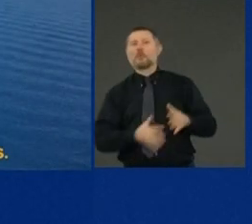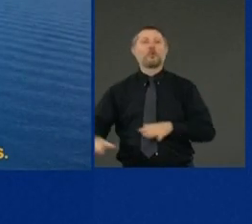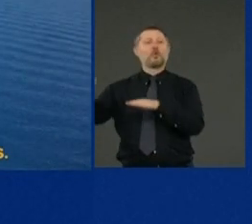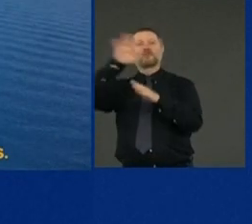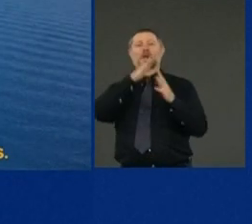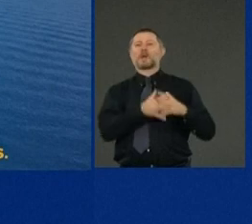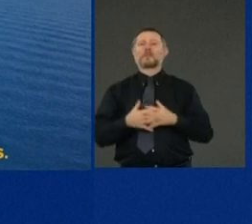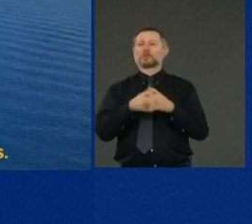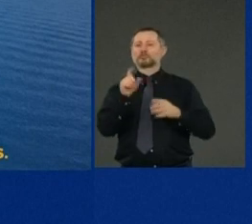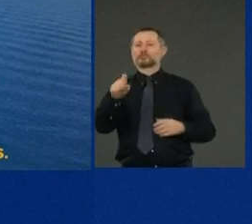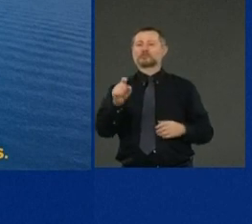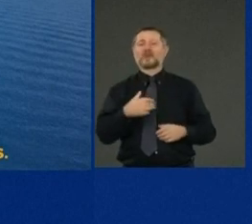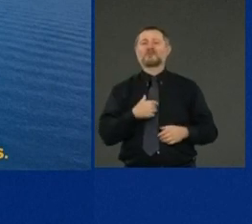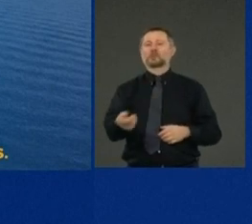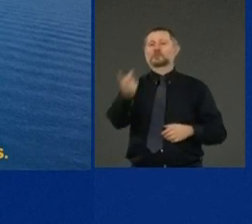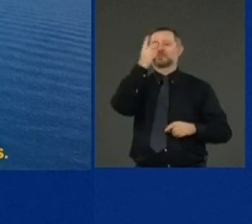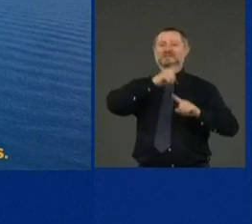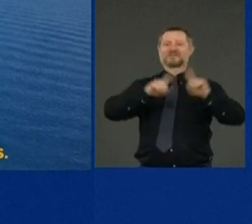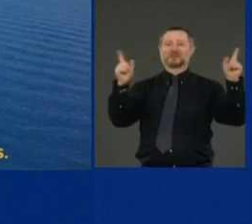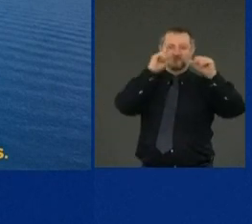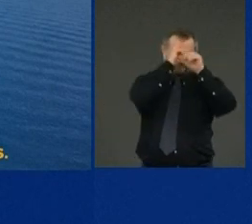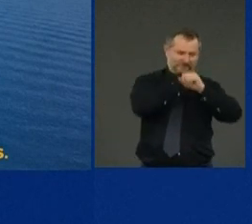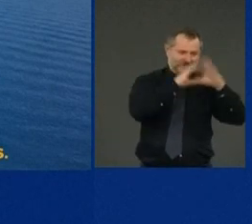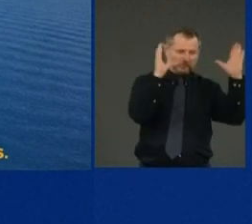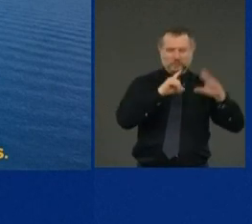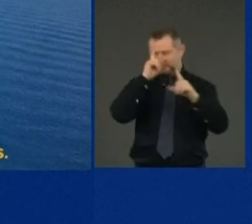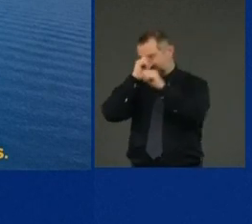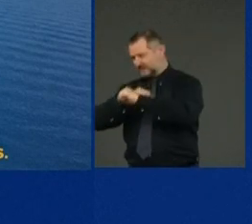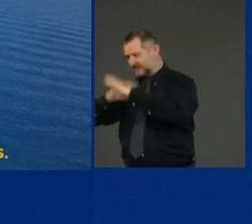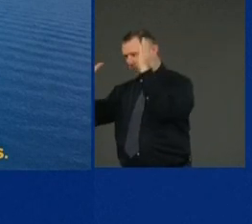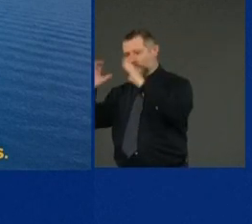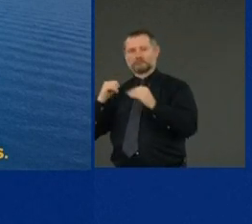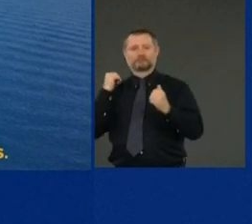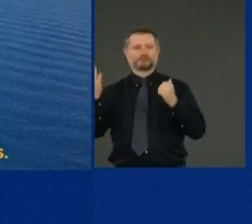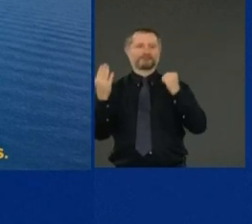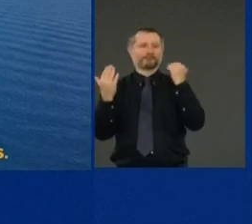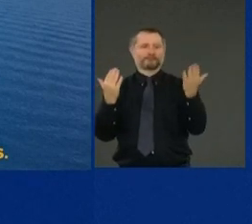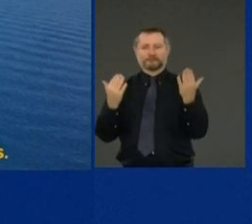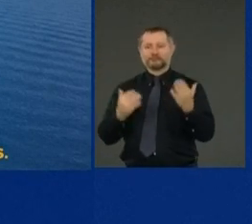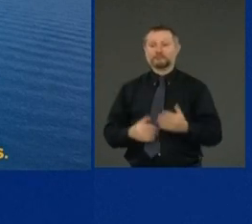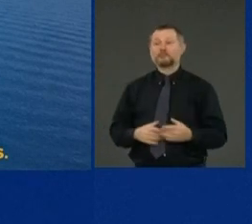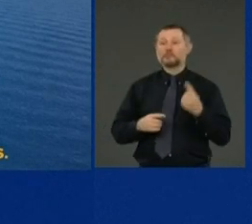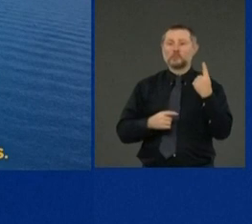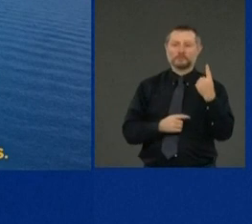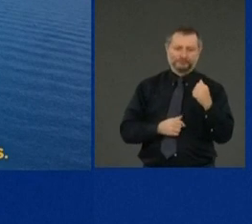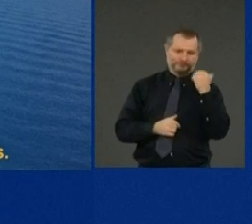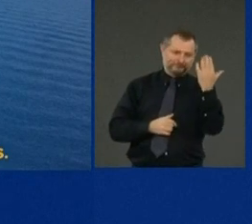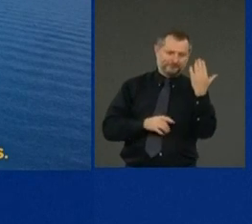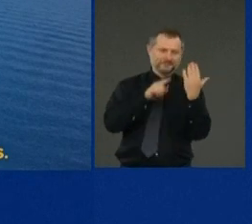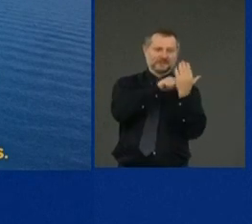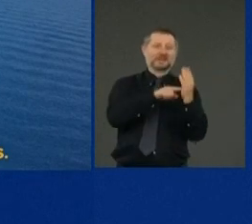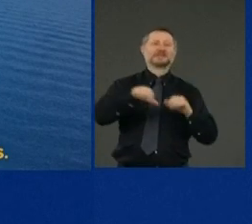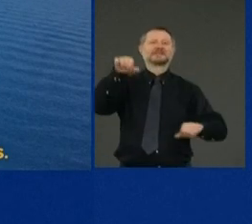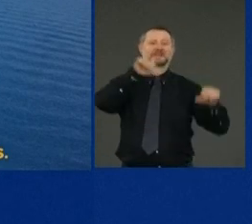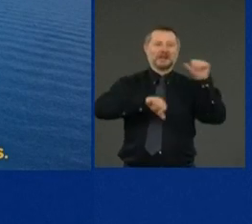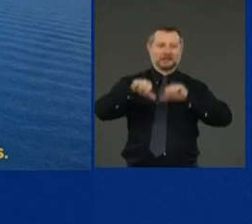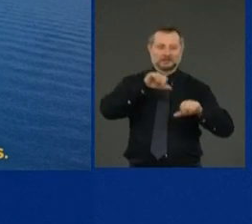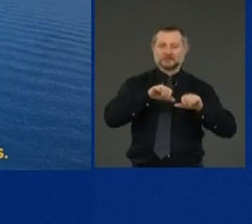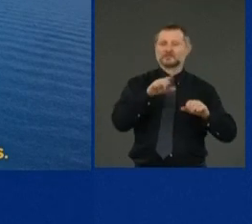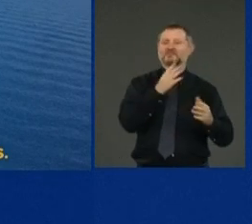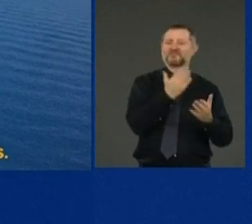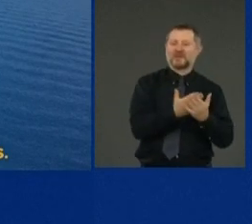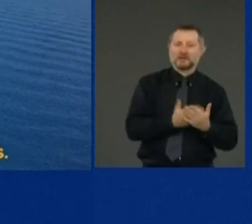There are two different visions that we're talking about. One is based on science and fact. One is